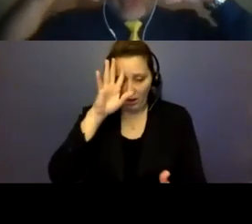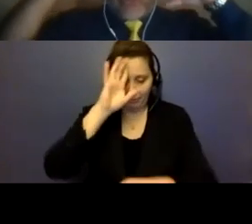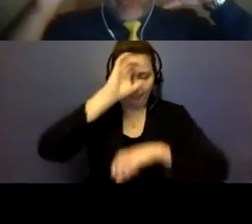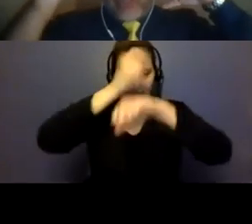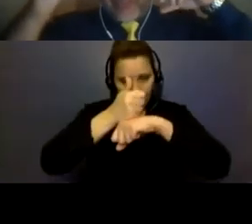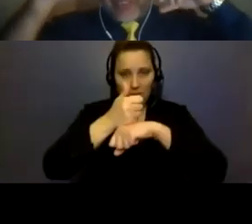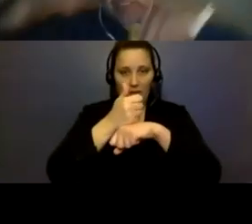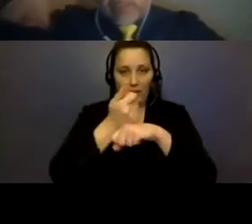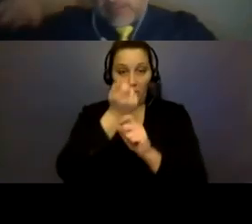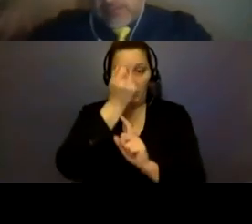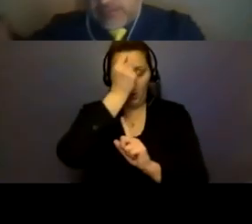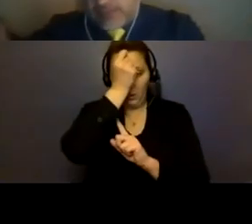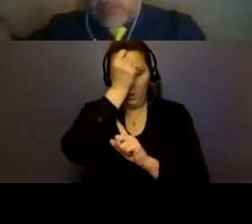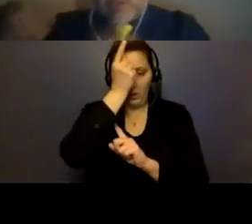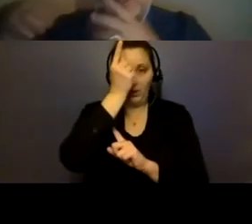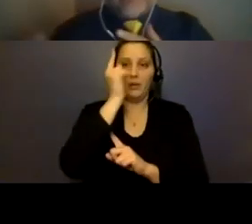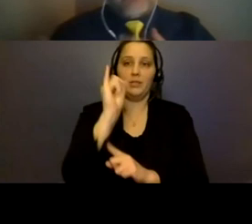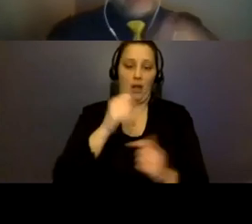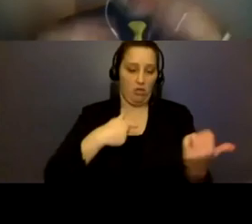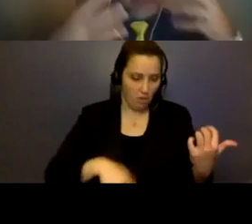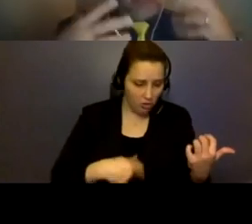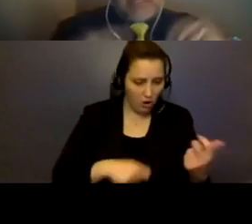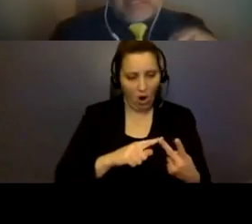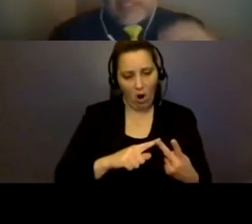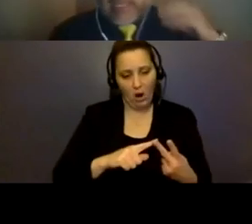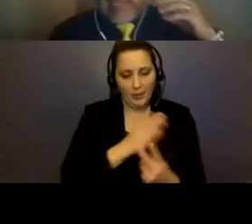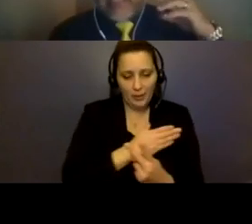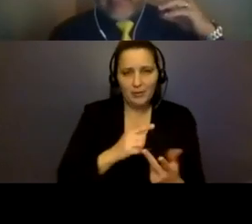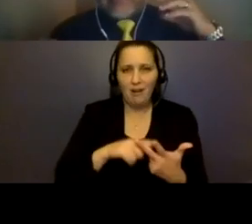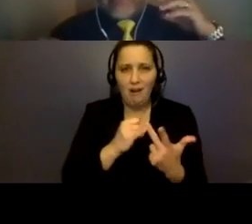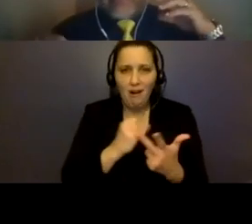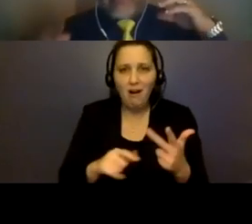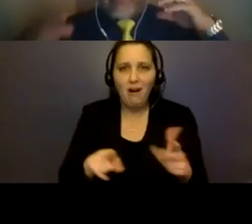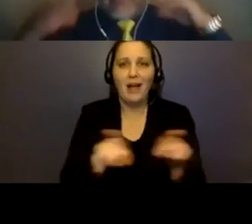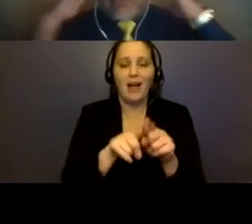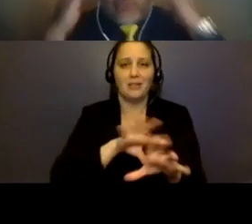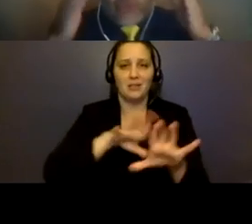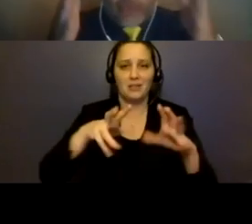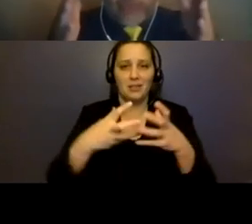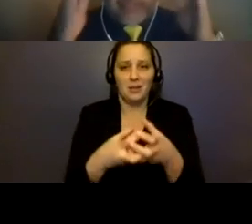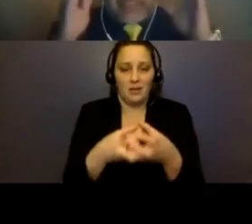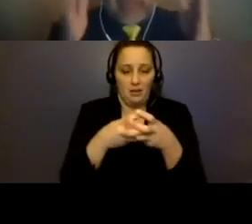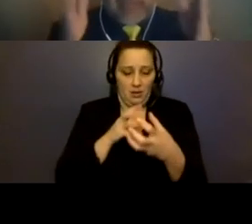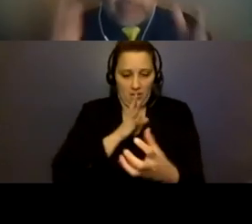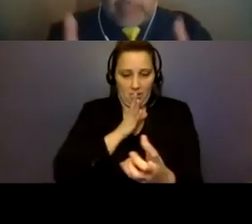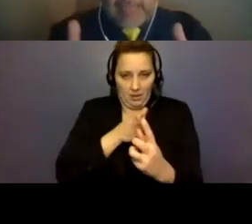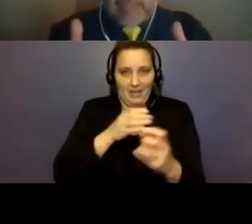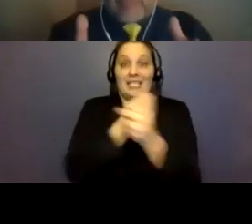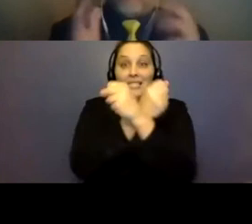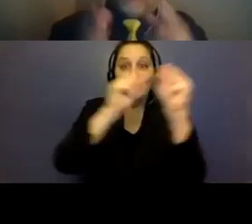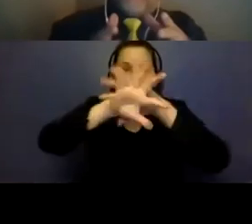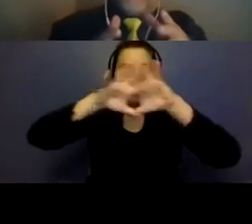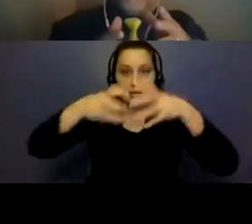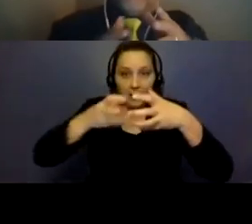to understand the guitar, the music, the arts as the to-go, the safety plan